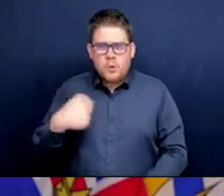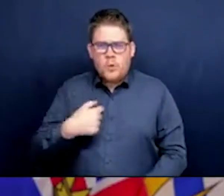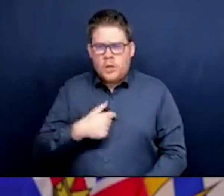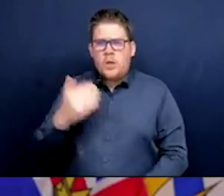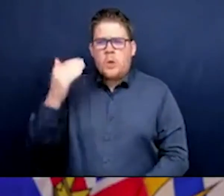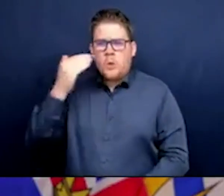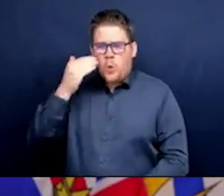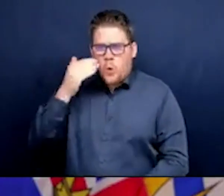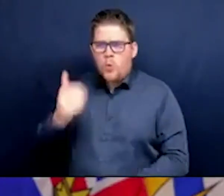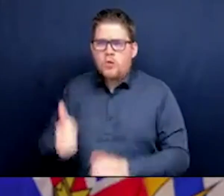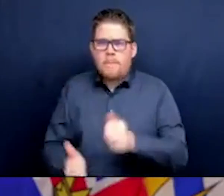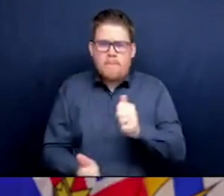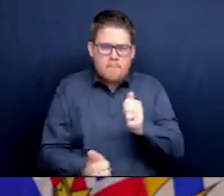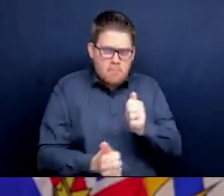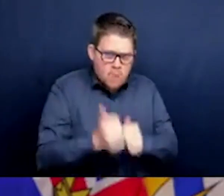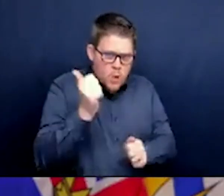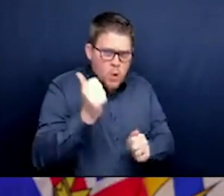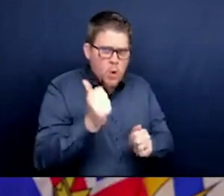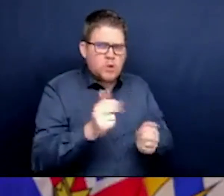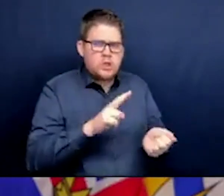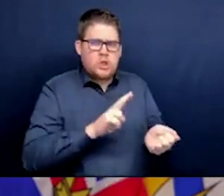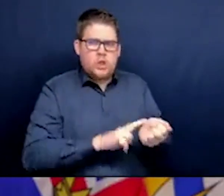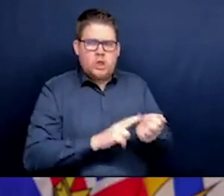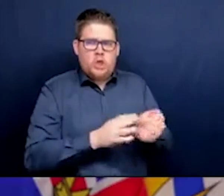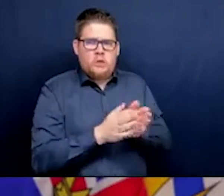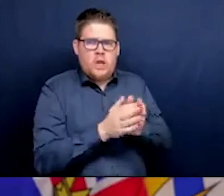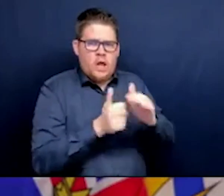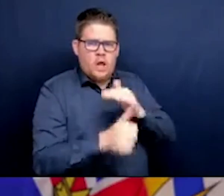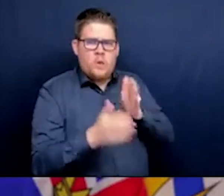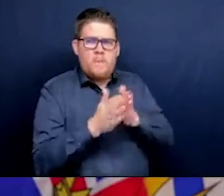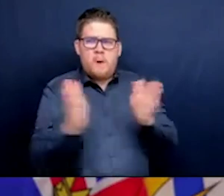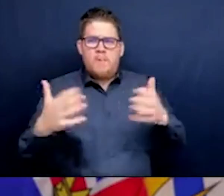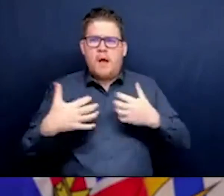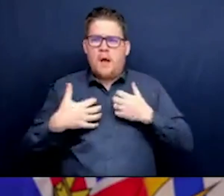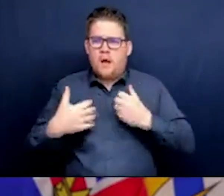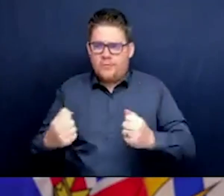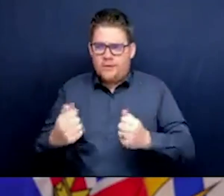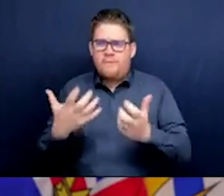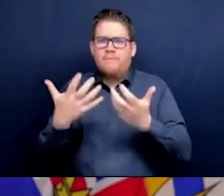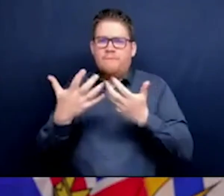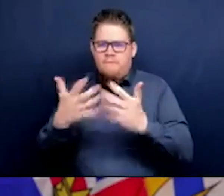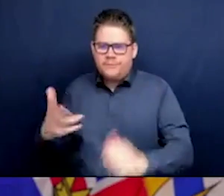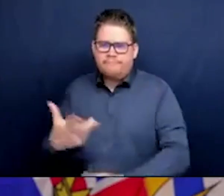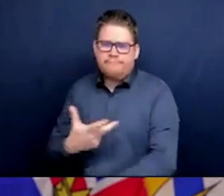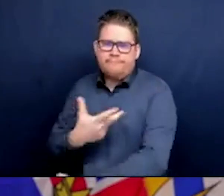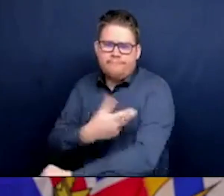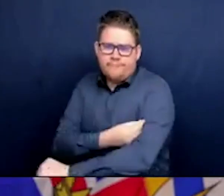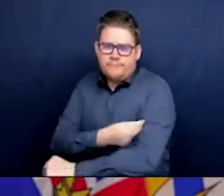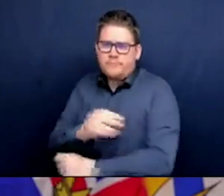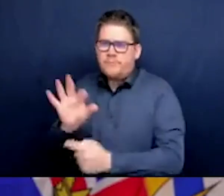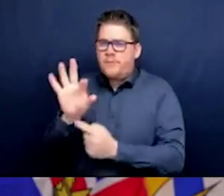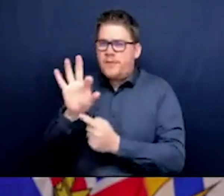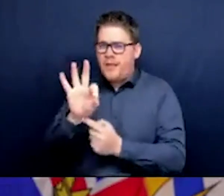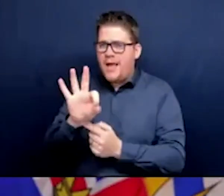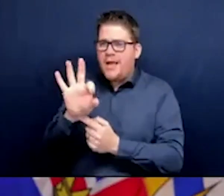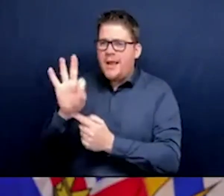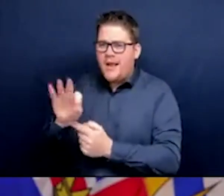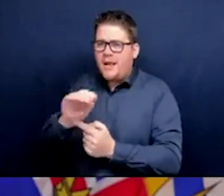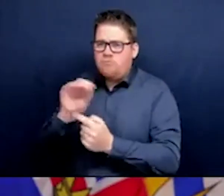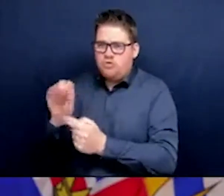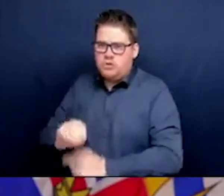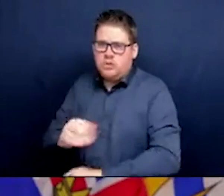healthcare system, and the vast majority of those nurses have been vaccinated to the tune of 99%. So when those